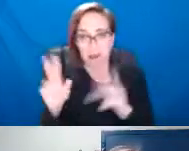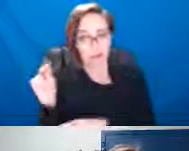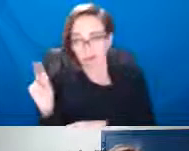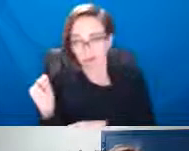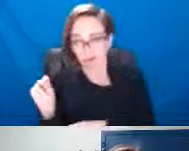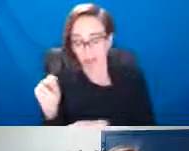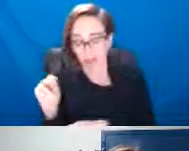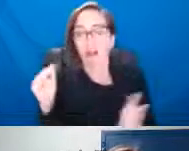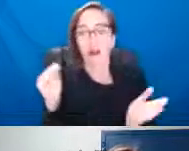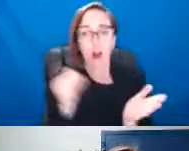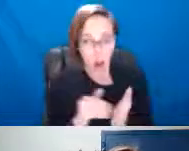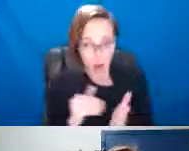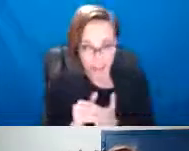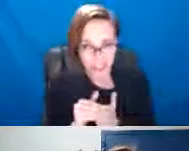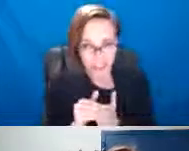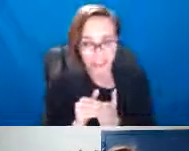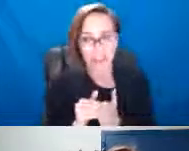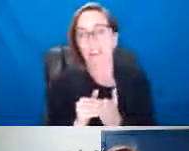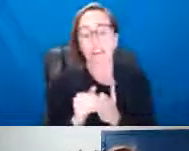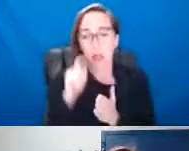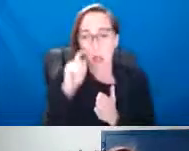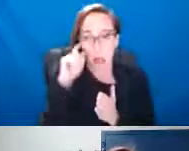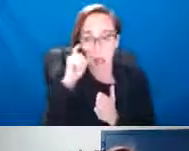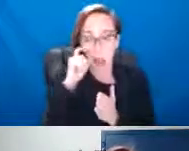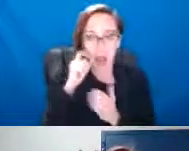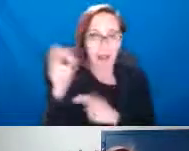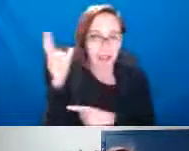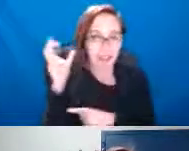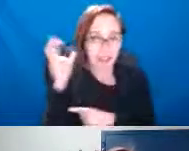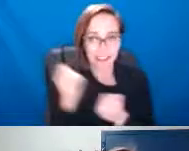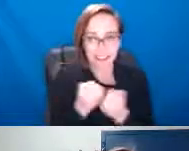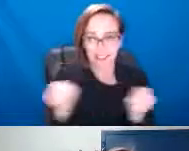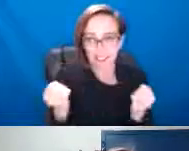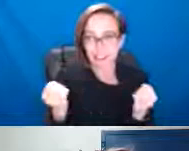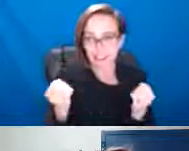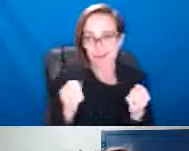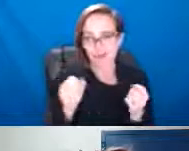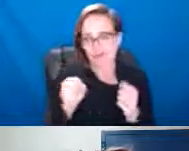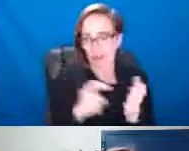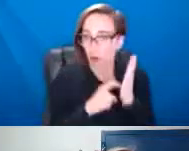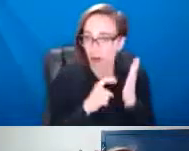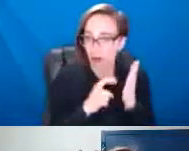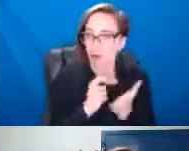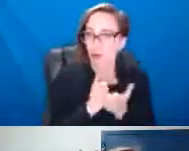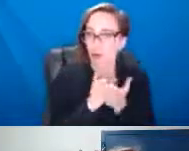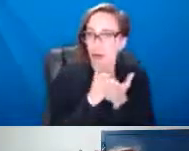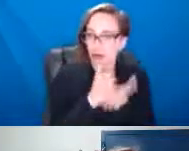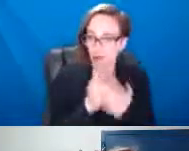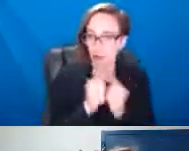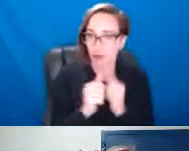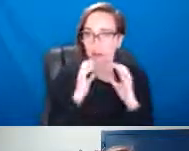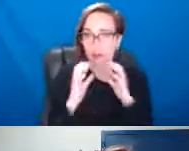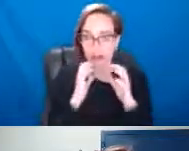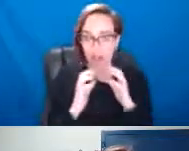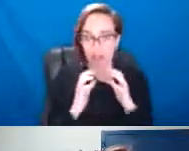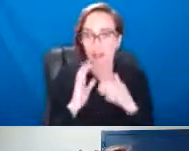Quite often, a listening device is required, and it's helpful to aid the communication between the